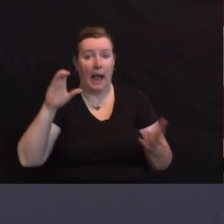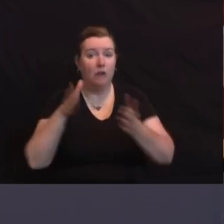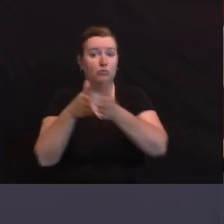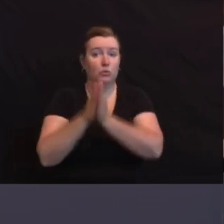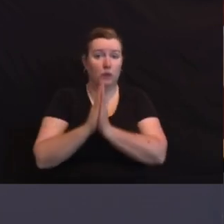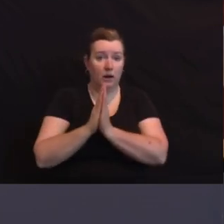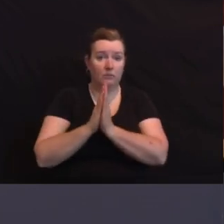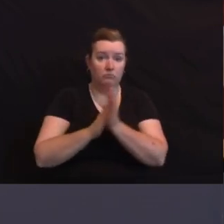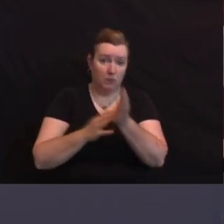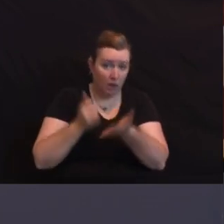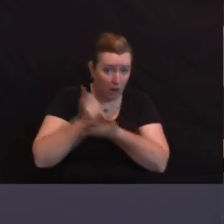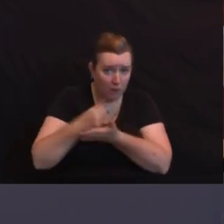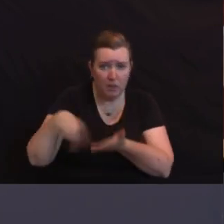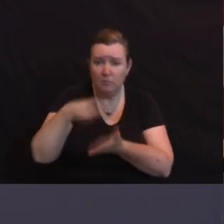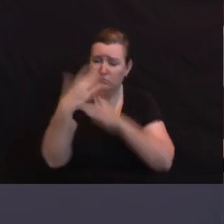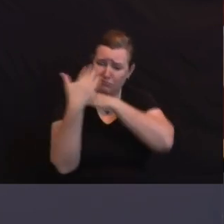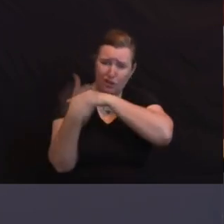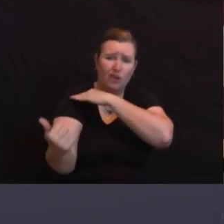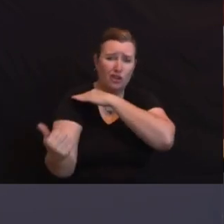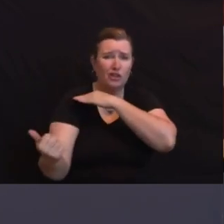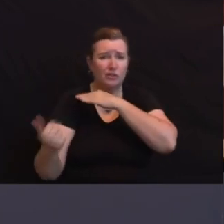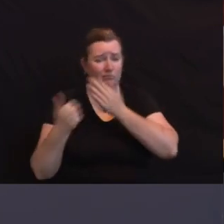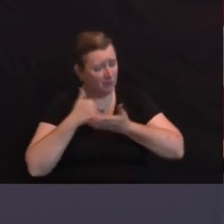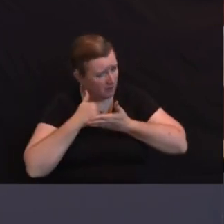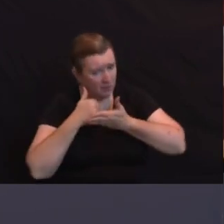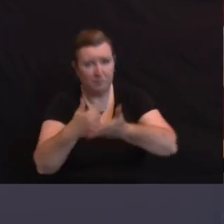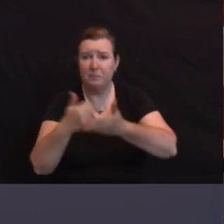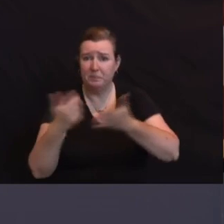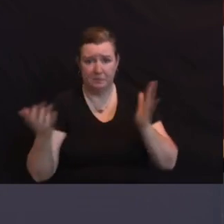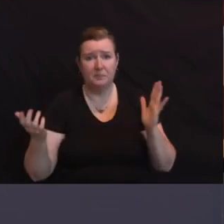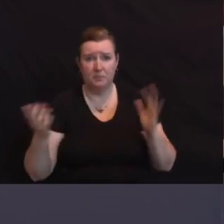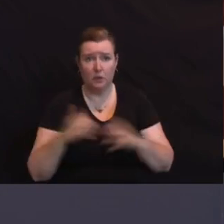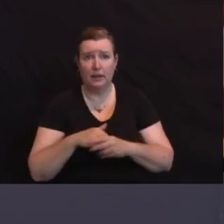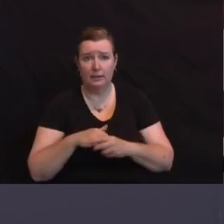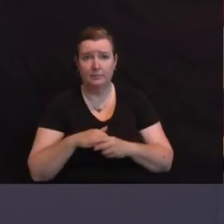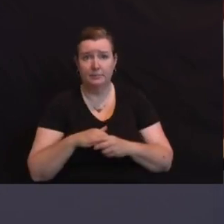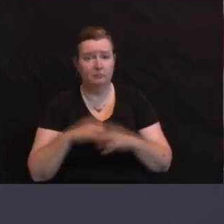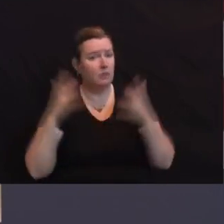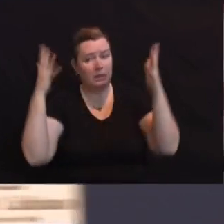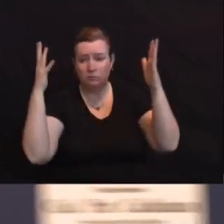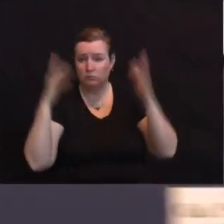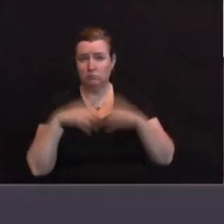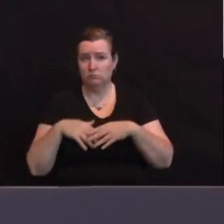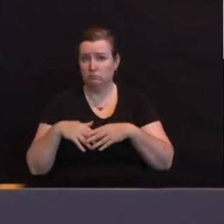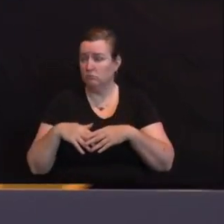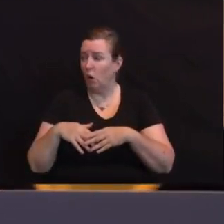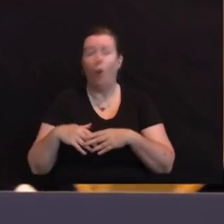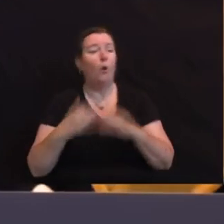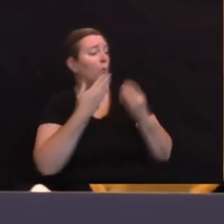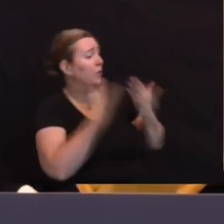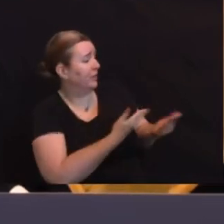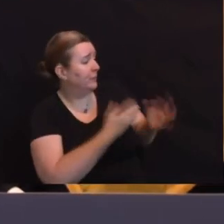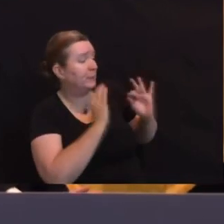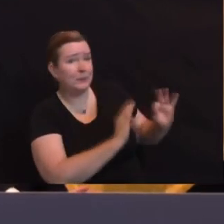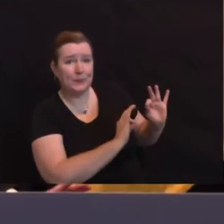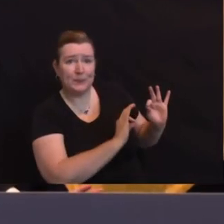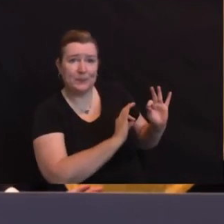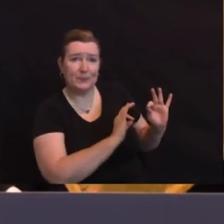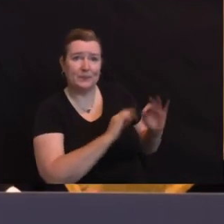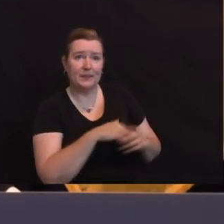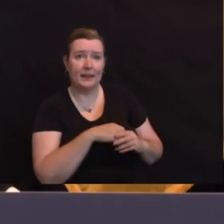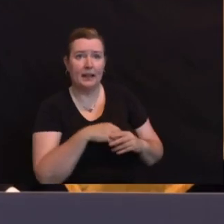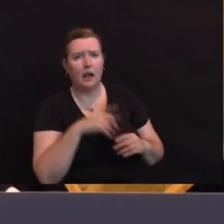them in certainly in any way, shape, or form that we can. That's all I have, Governor. Thank you, Pat. I'm not going to get on the soapbox on climate change, but I will